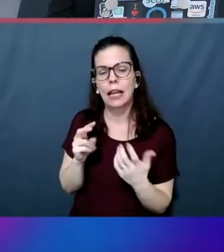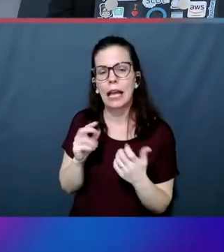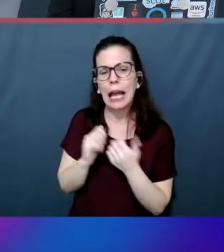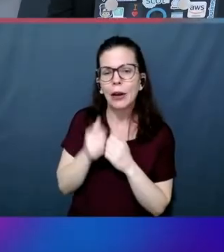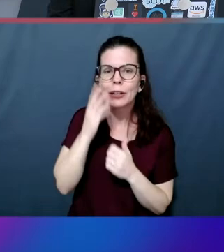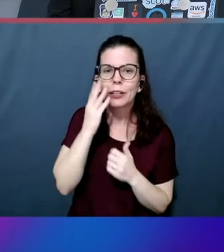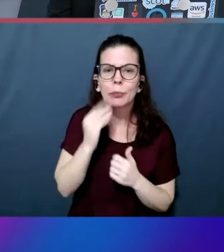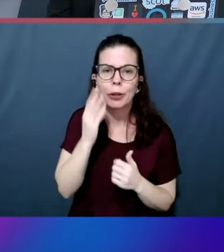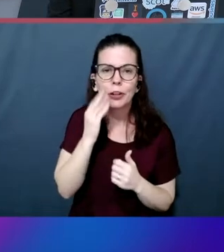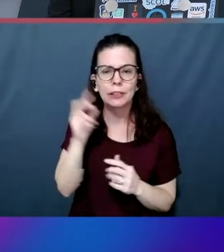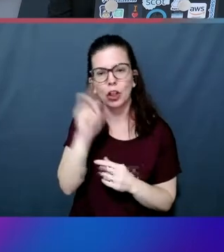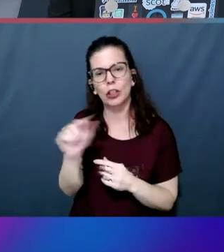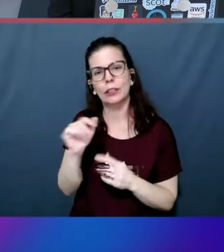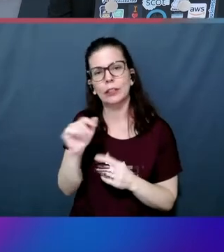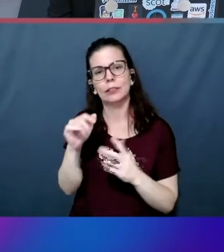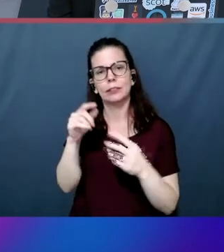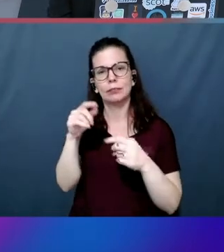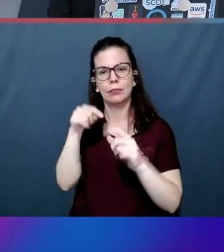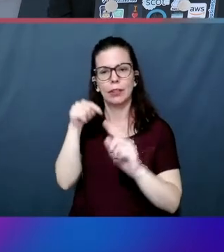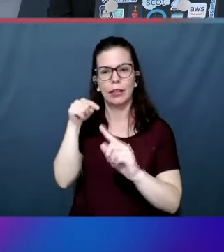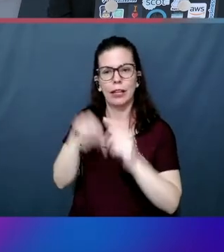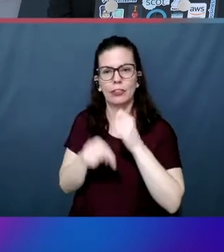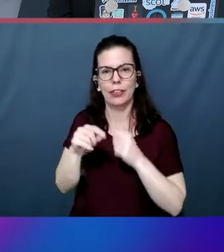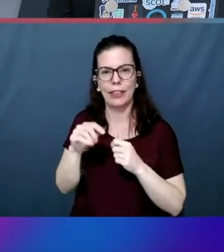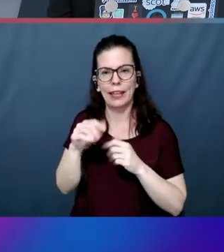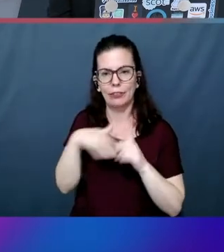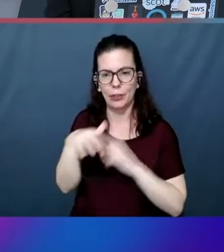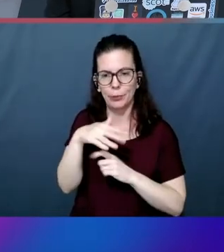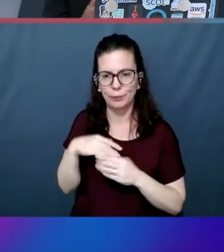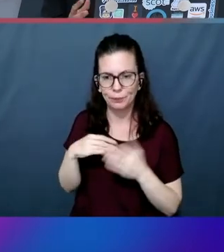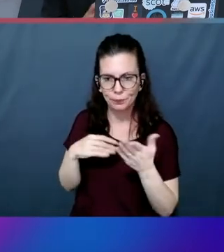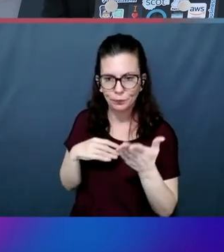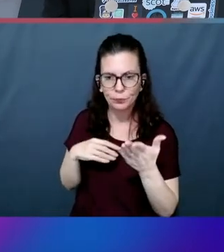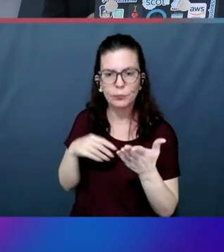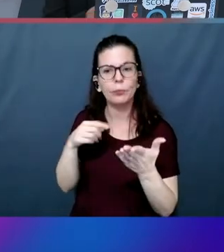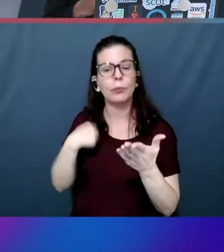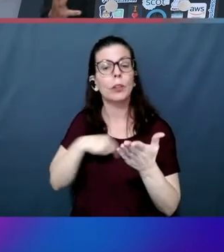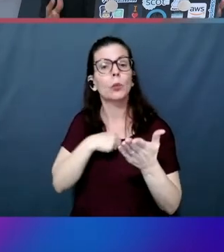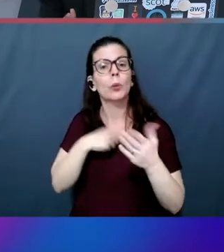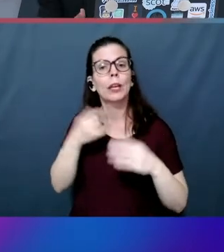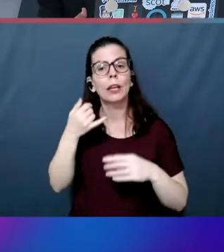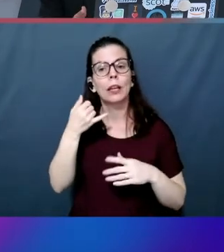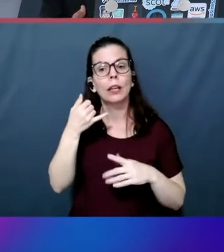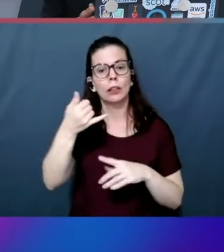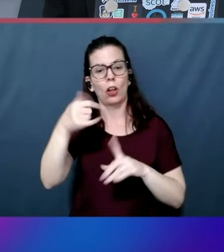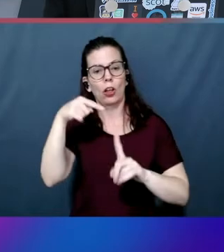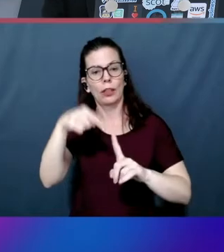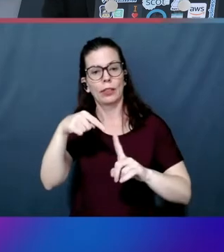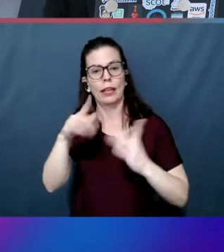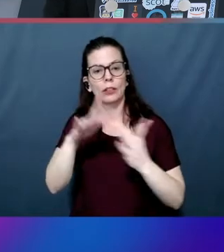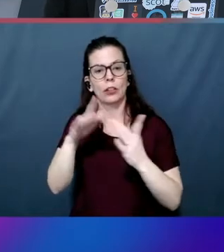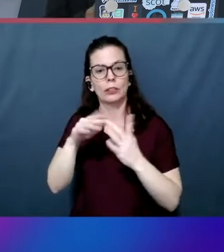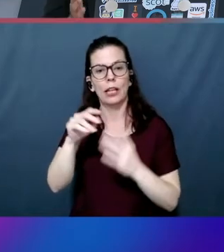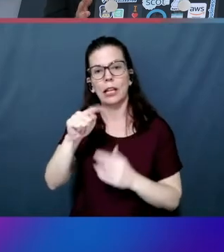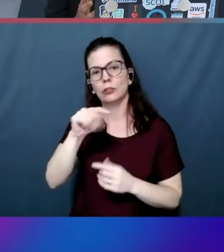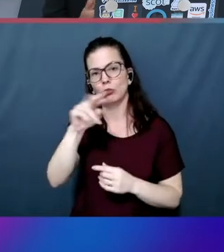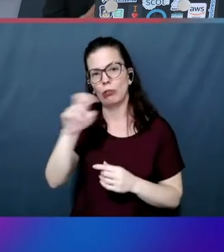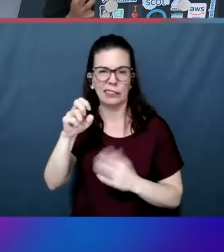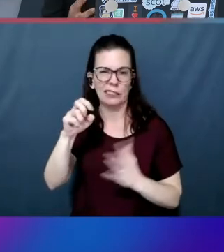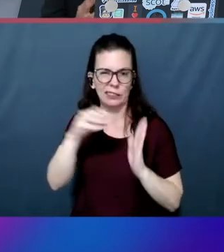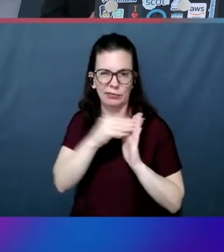Connect environment. So this is what we call as the contact trace record or the contact detail page. So